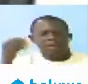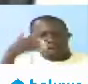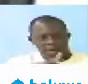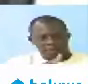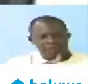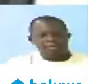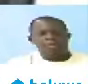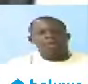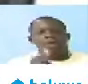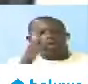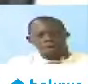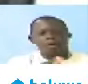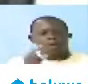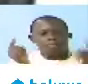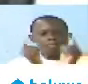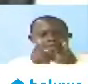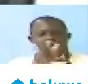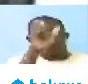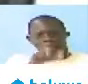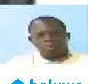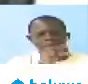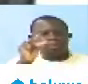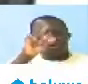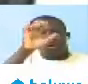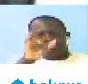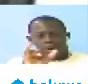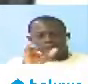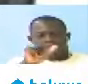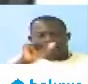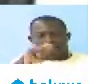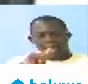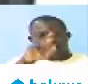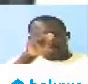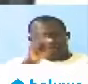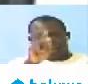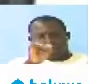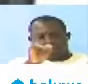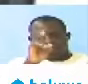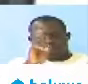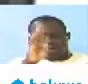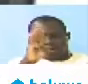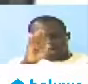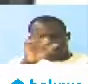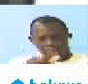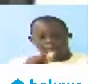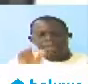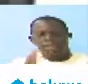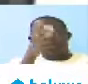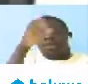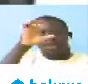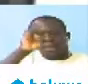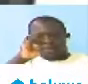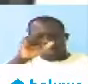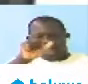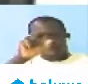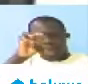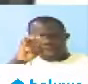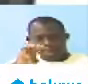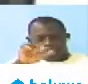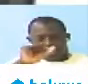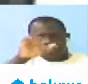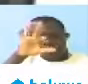Yakuba Samate try. We met Yankuba Samate there. Youngs. Yankuba. Samate by Kaba Youngs. Yankuba